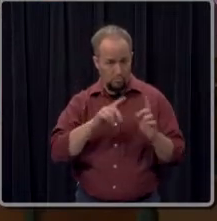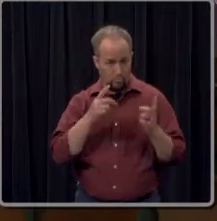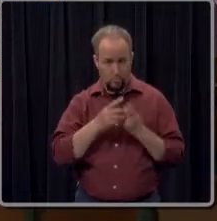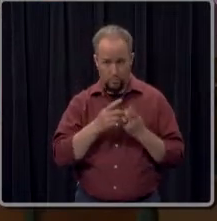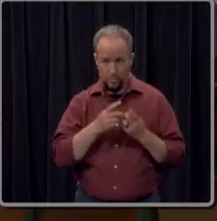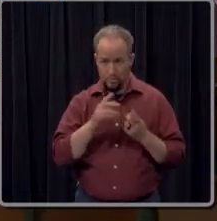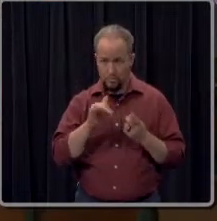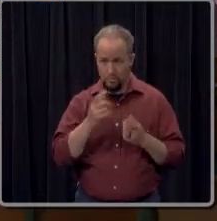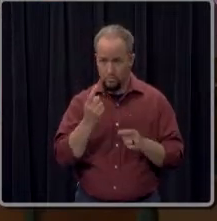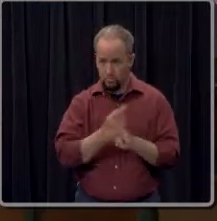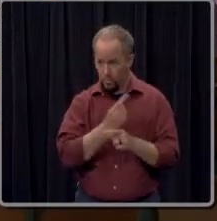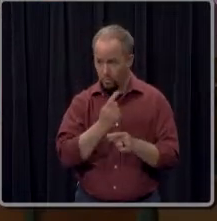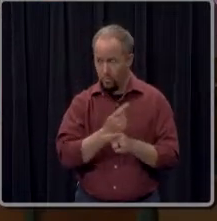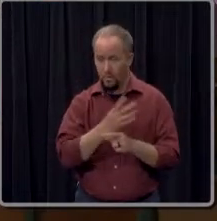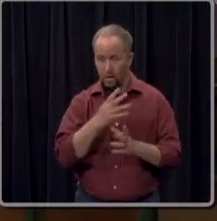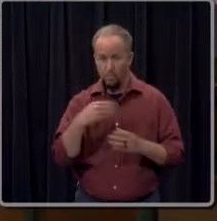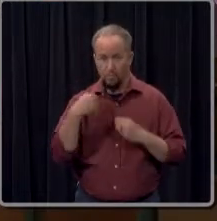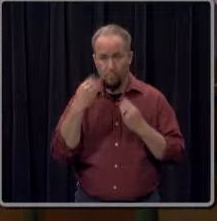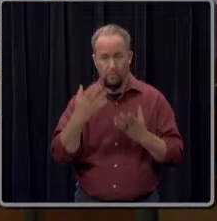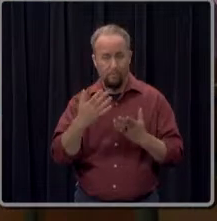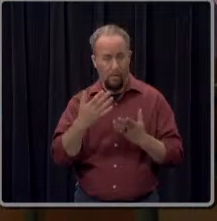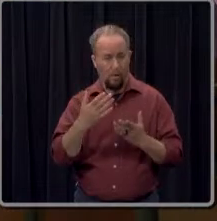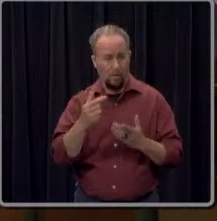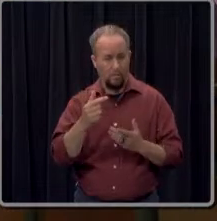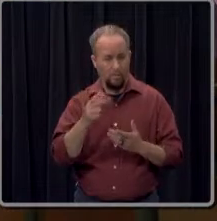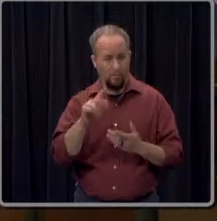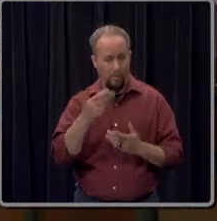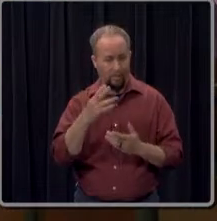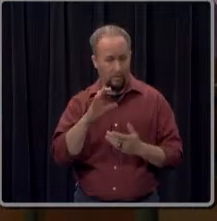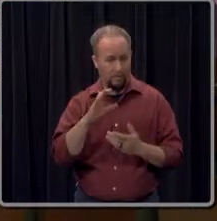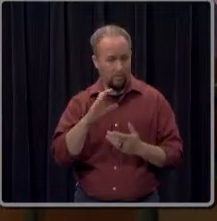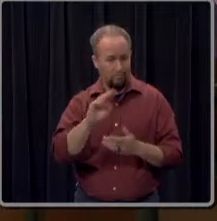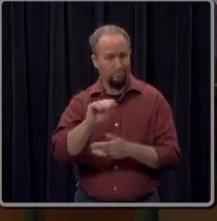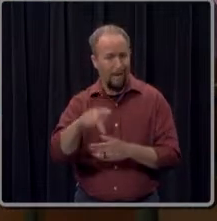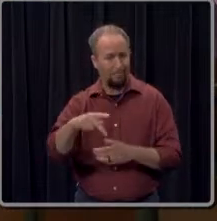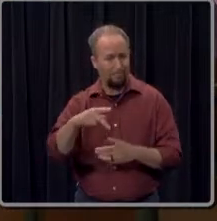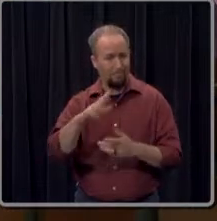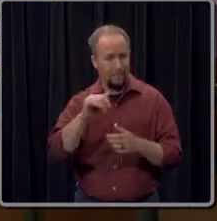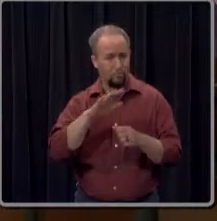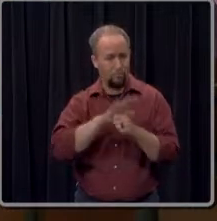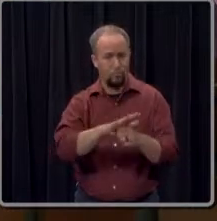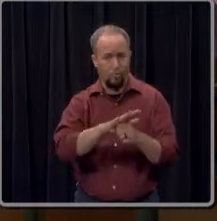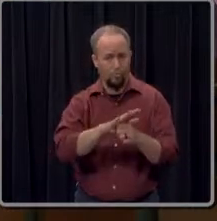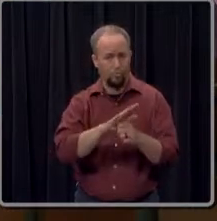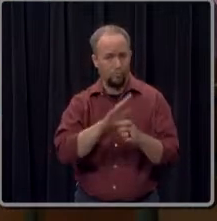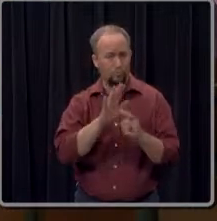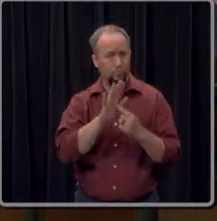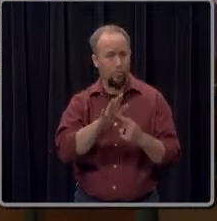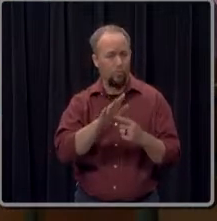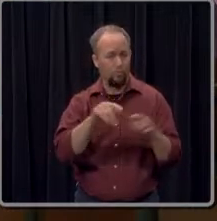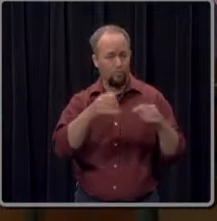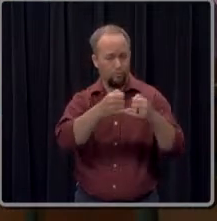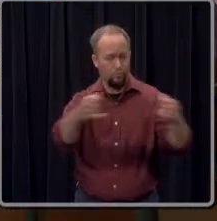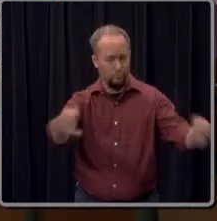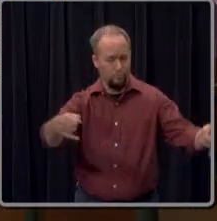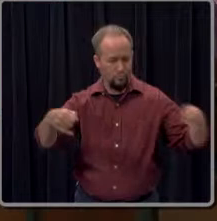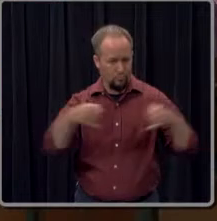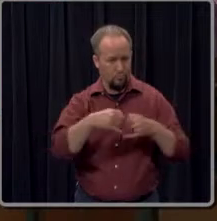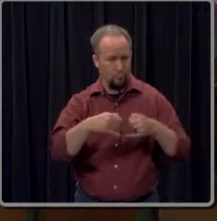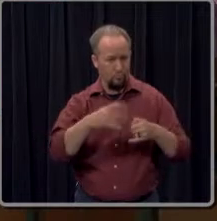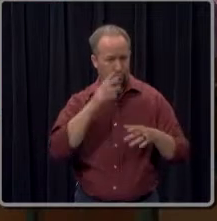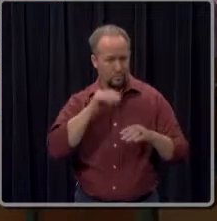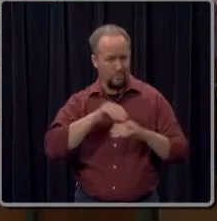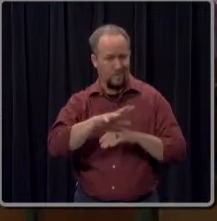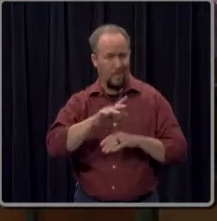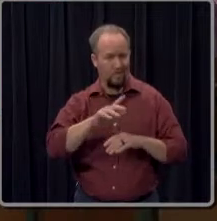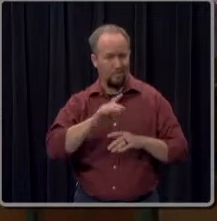as appropriately and provide a graphical map that shows what boundaries affect the address that the individual